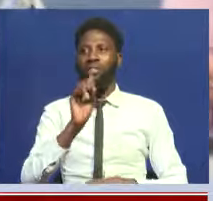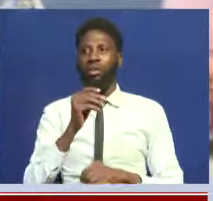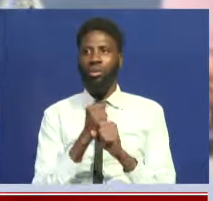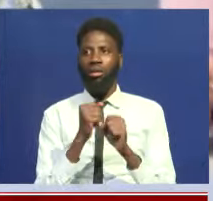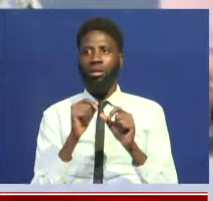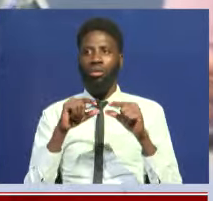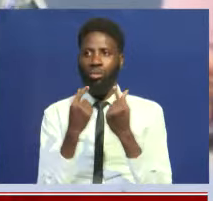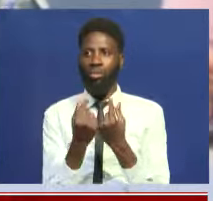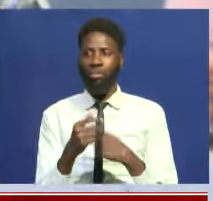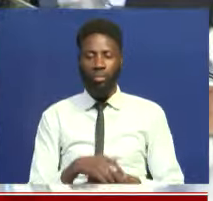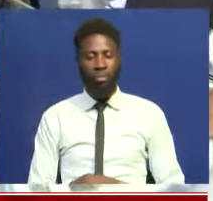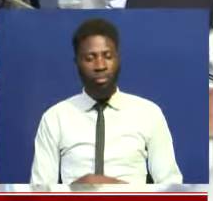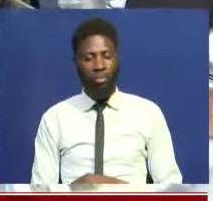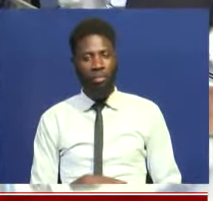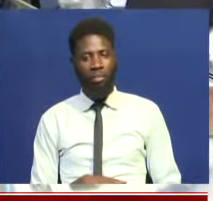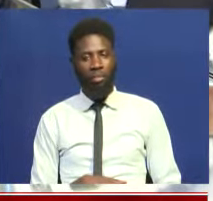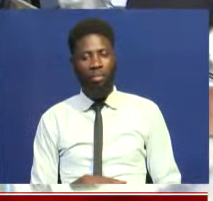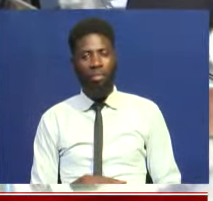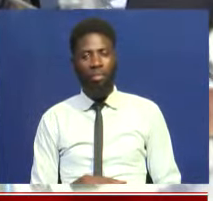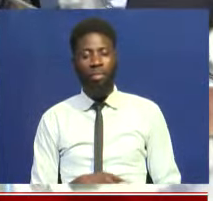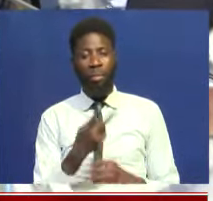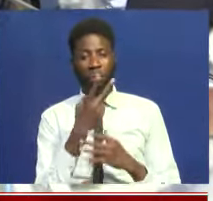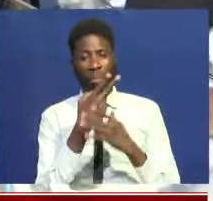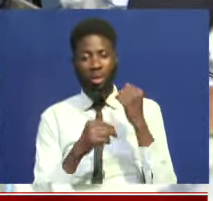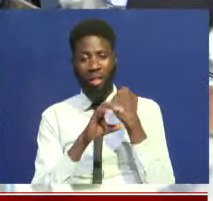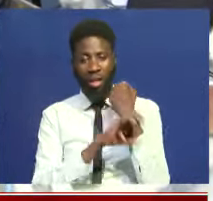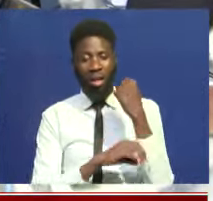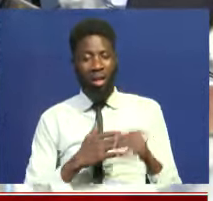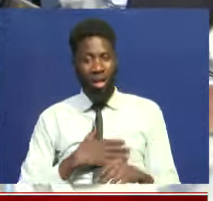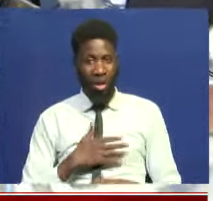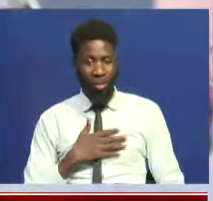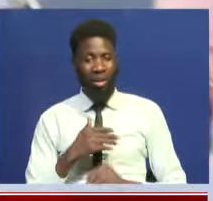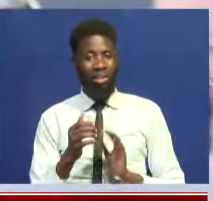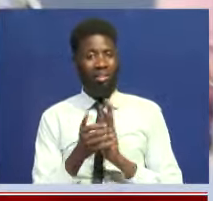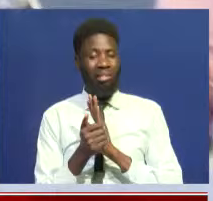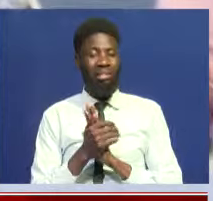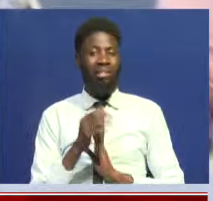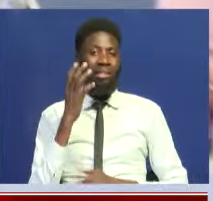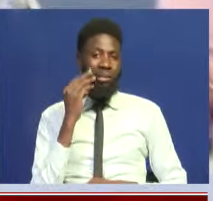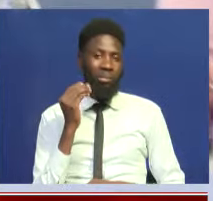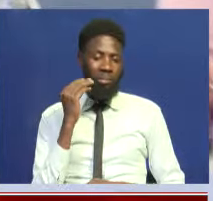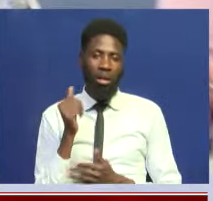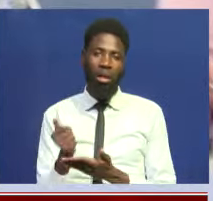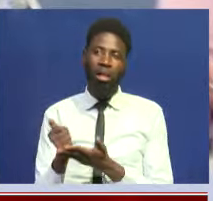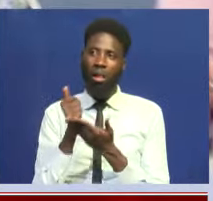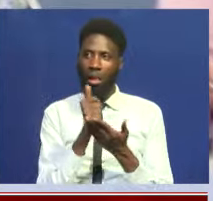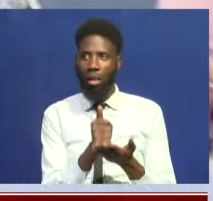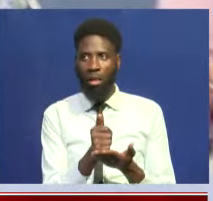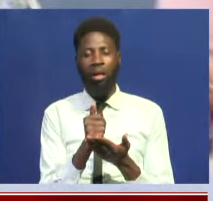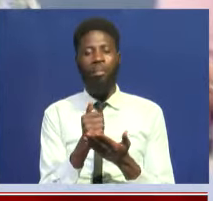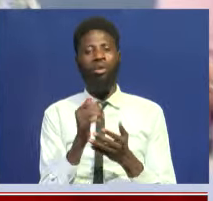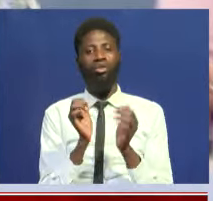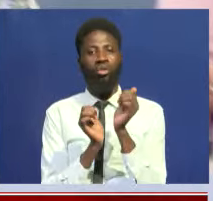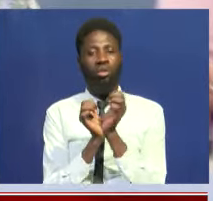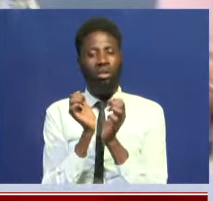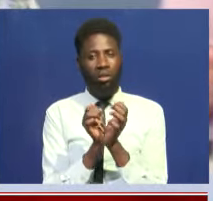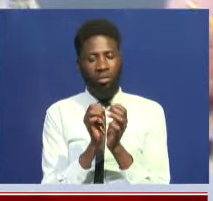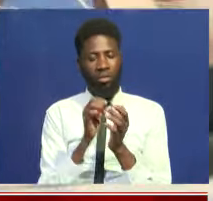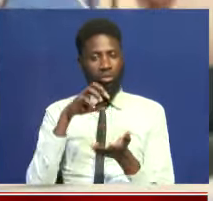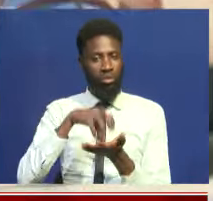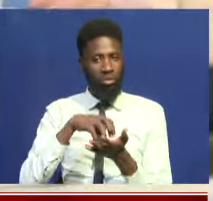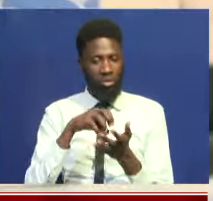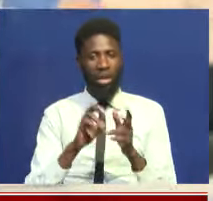frontline experiences and perspectives that speak to the geographical context and thematic issues relevant to the